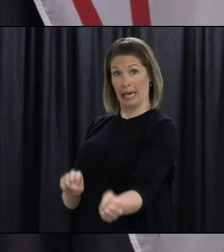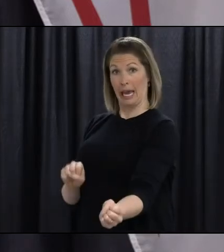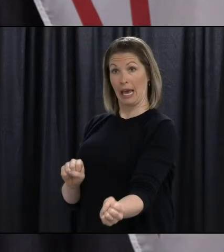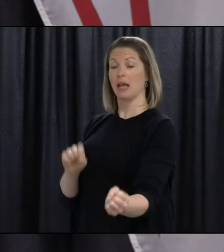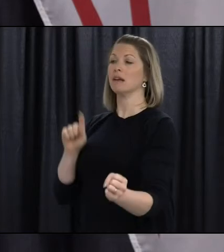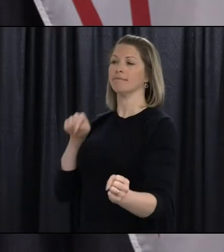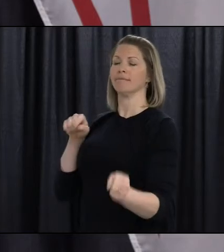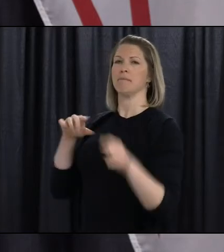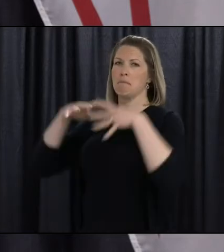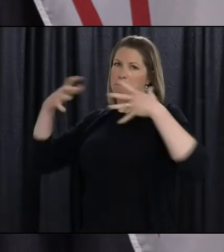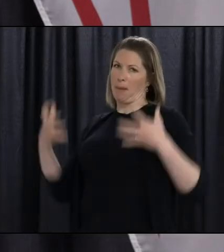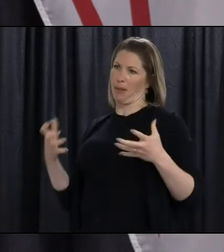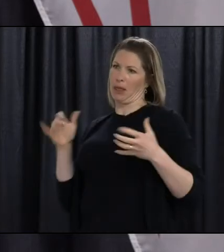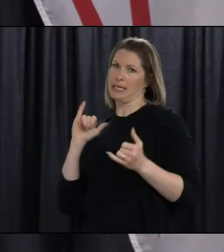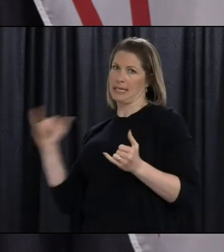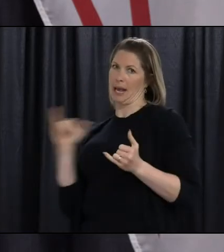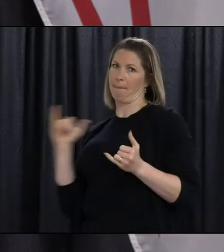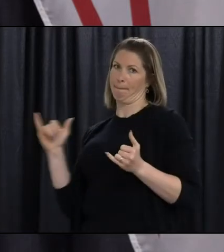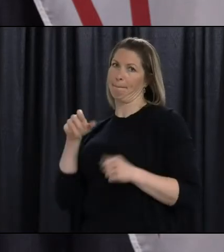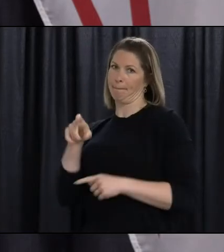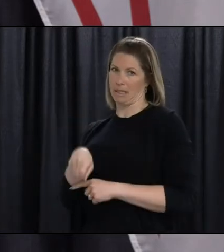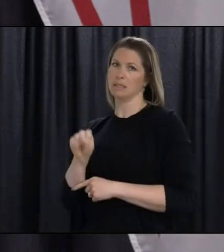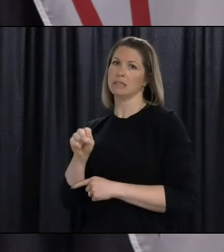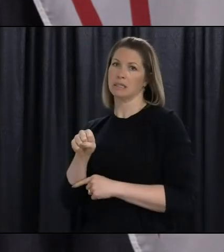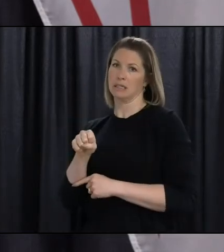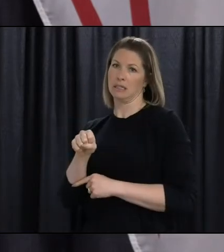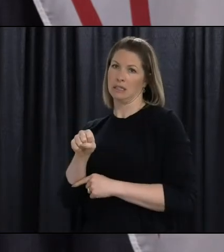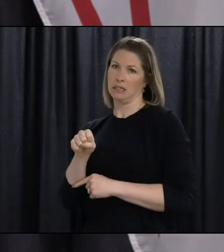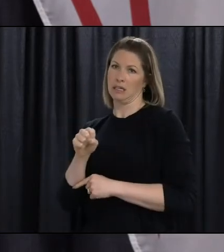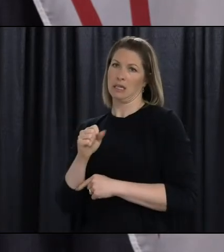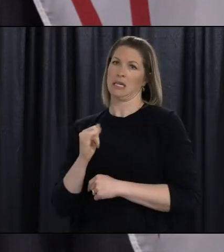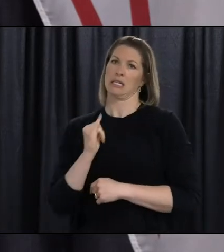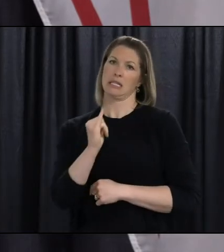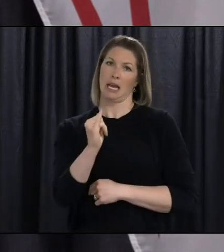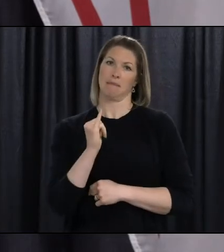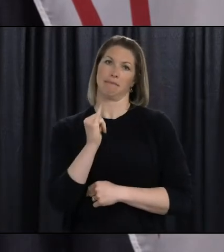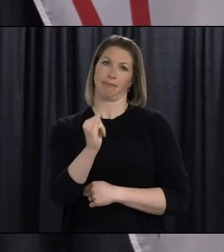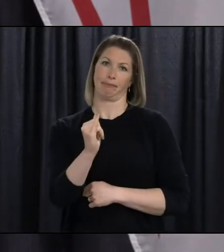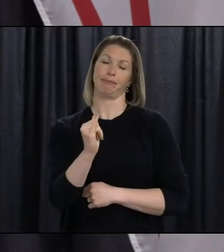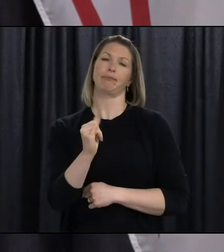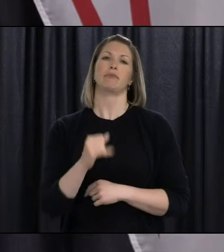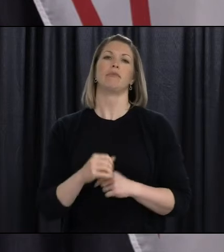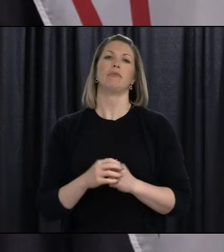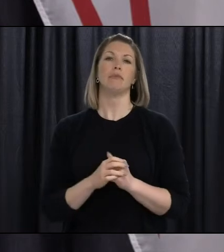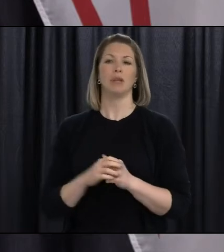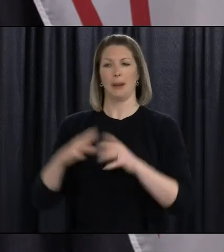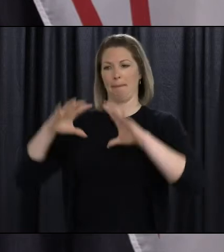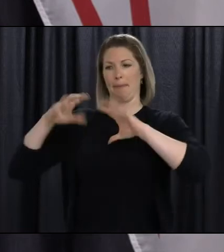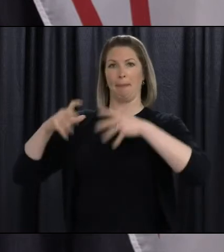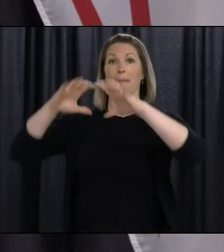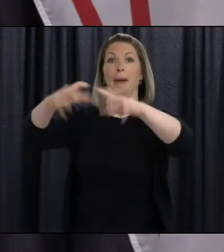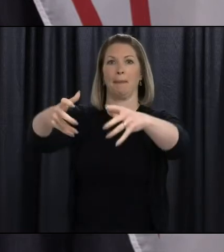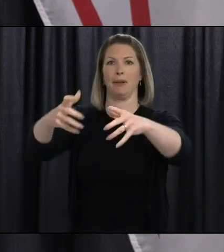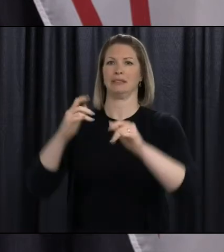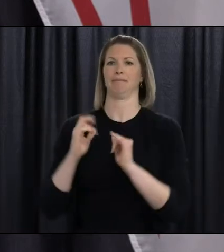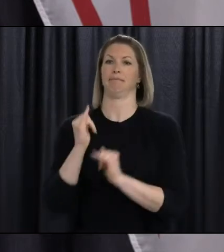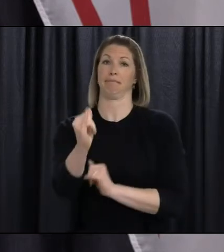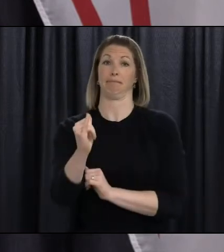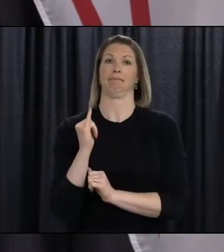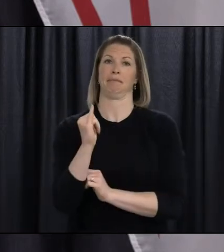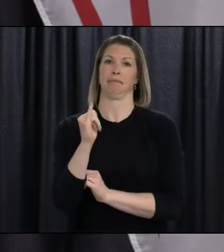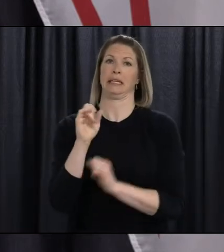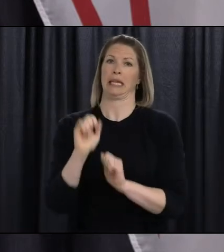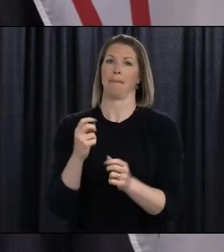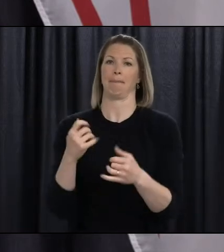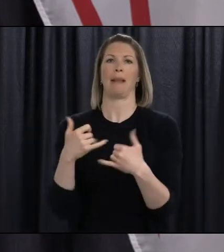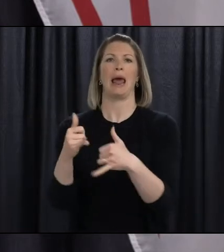closed, and further guidance related to the use of outdoor tennis courts will be available shortly on our provincial COVID-19 website. Beginning